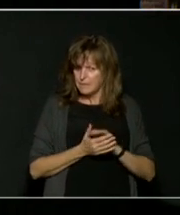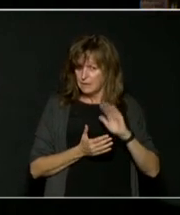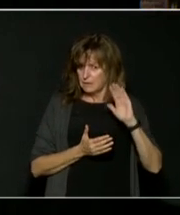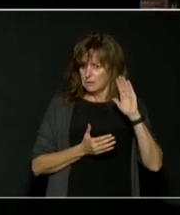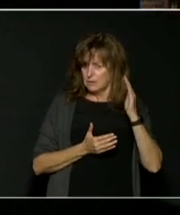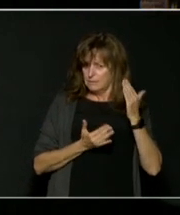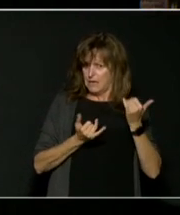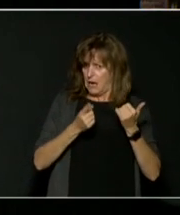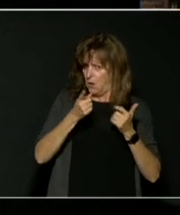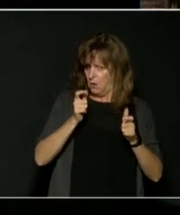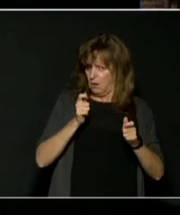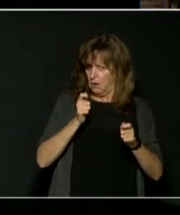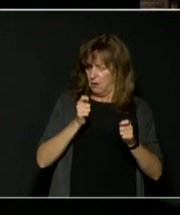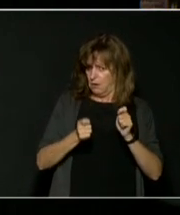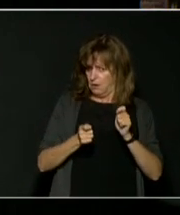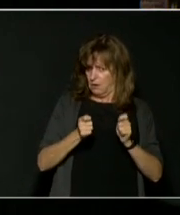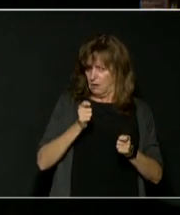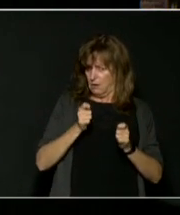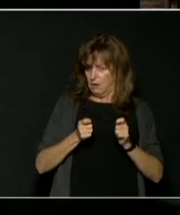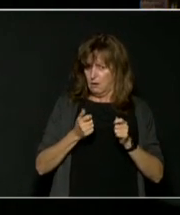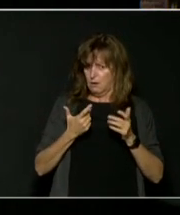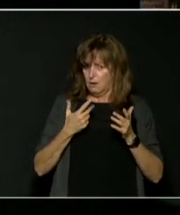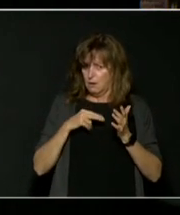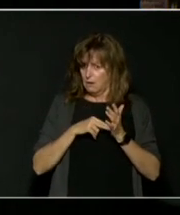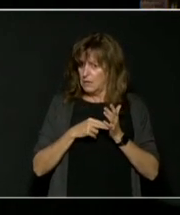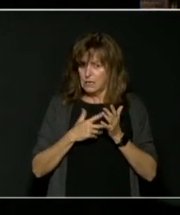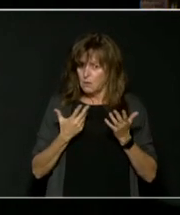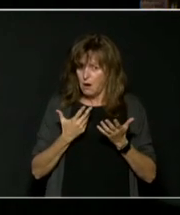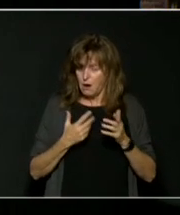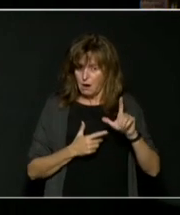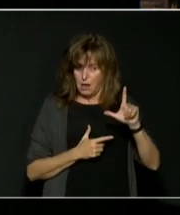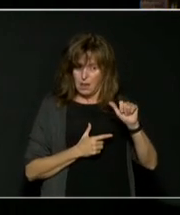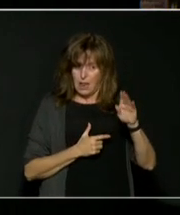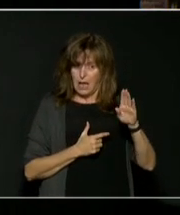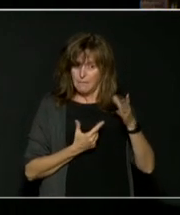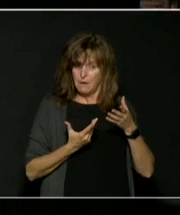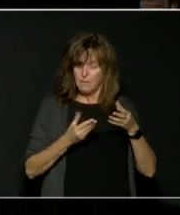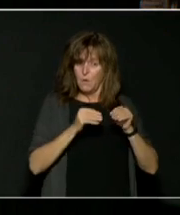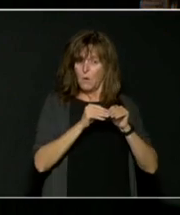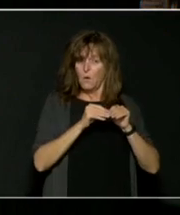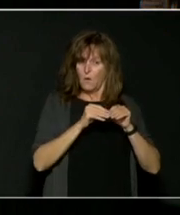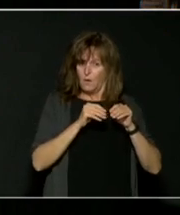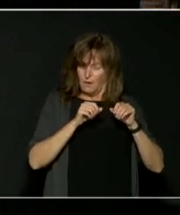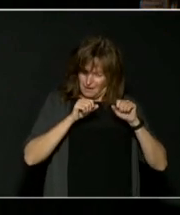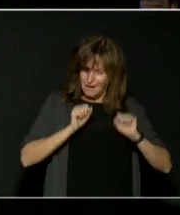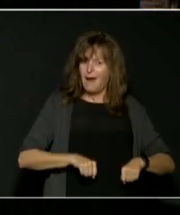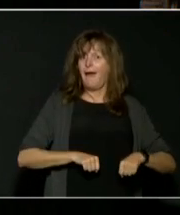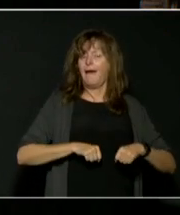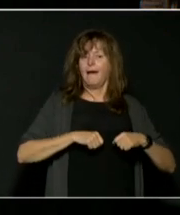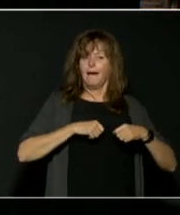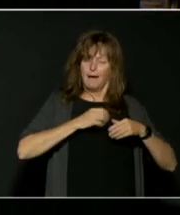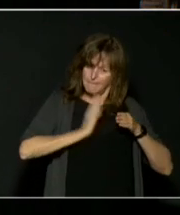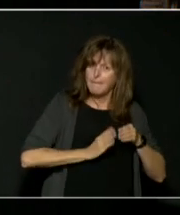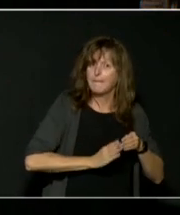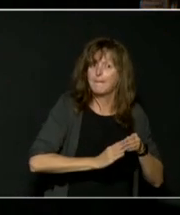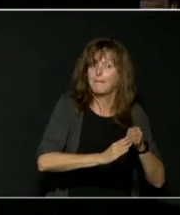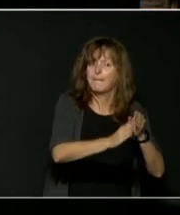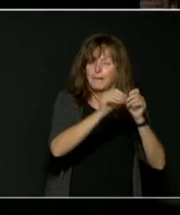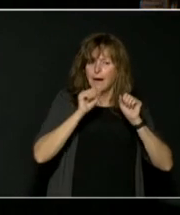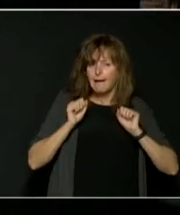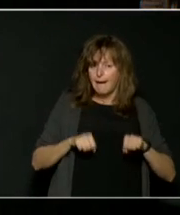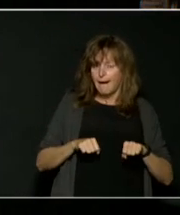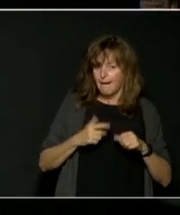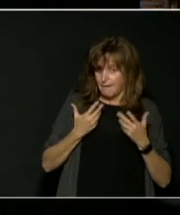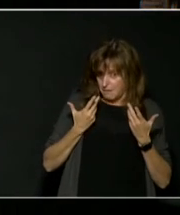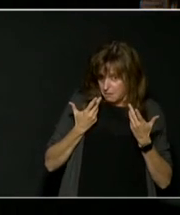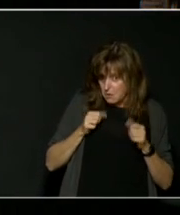essence, help free up some of that lab space. But I'm just wondering, Dr. Yaffe, and if any of the other doctors would like to jump in here,